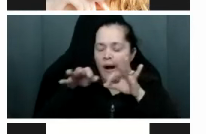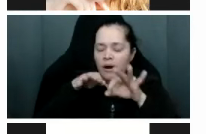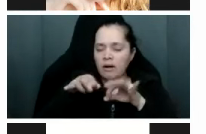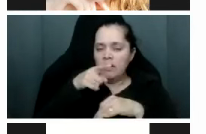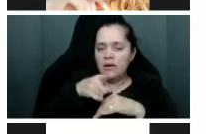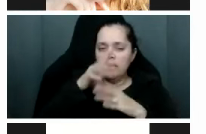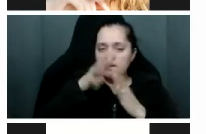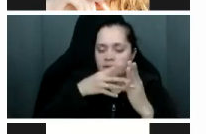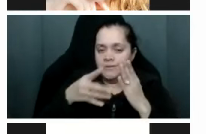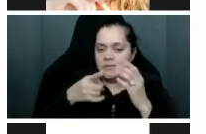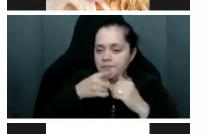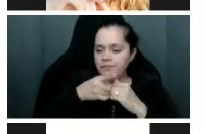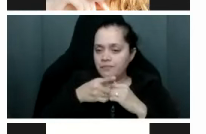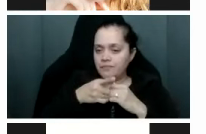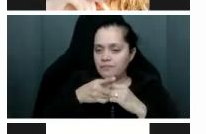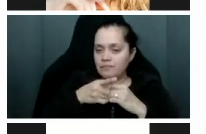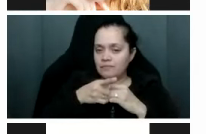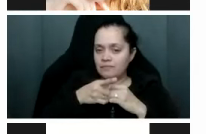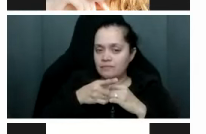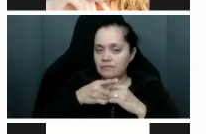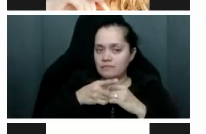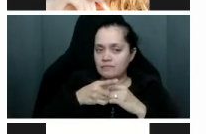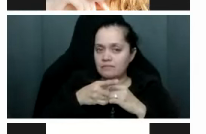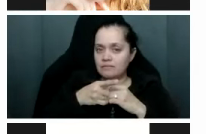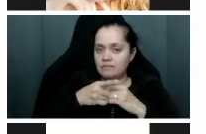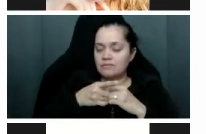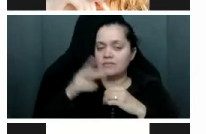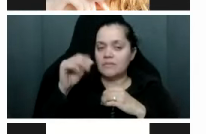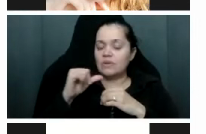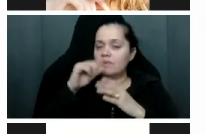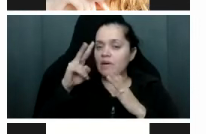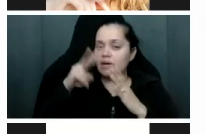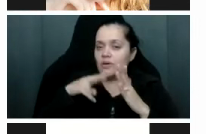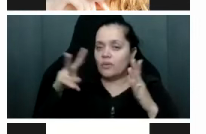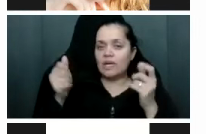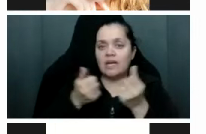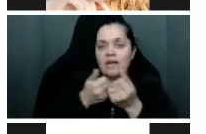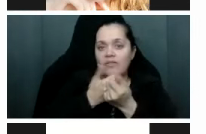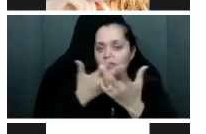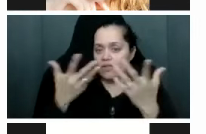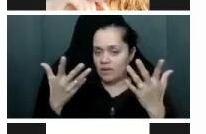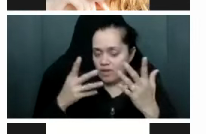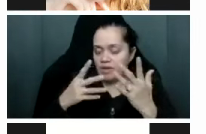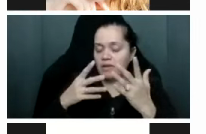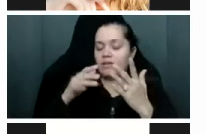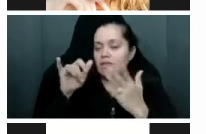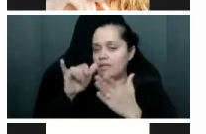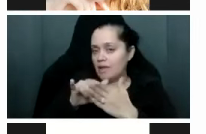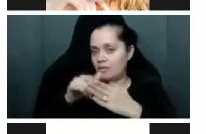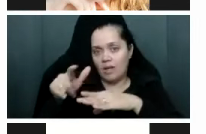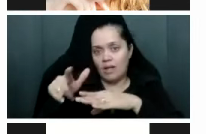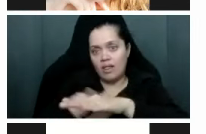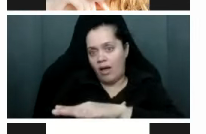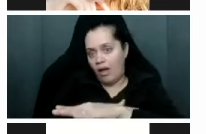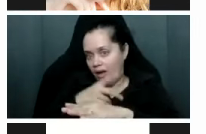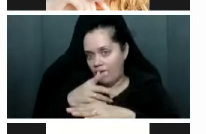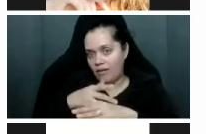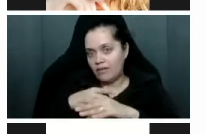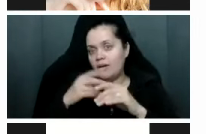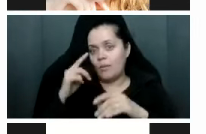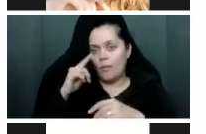the syllabus. And no, I'm not going to read everything to you. That would be too long, and it'd be pretty